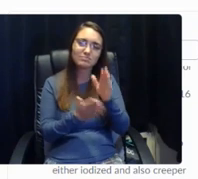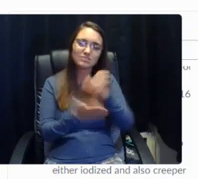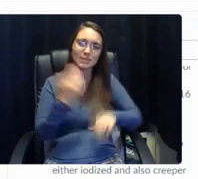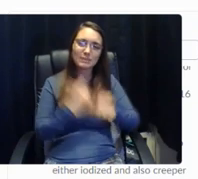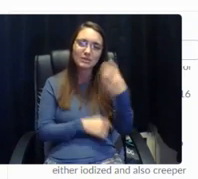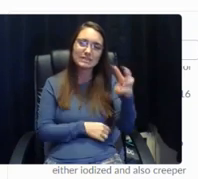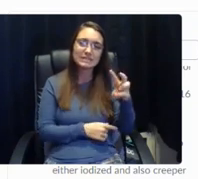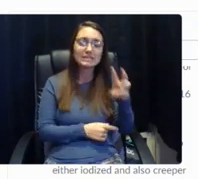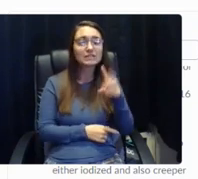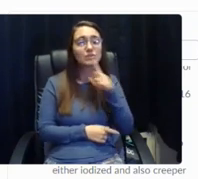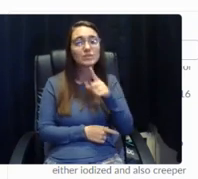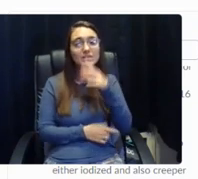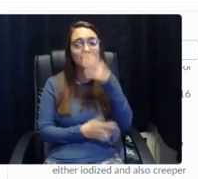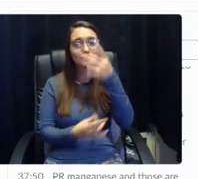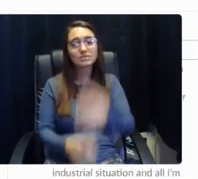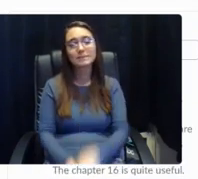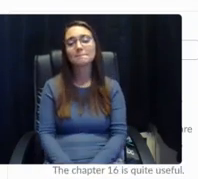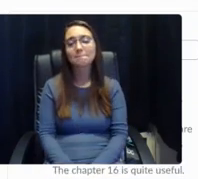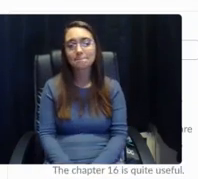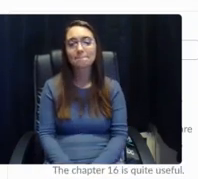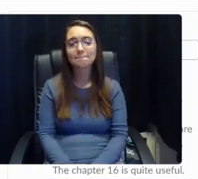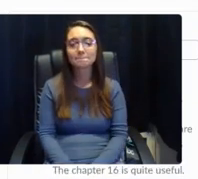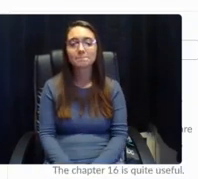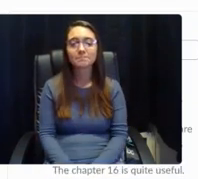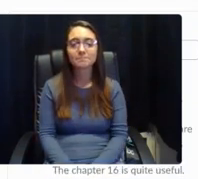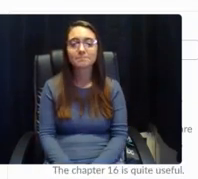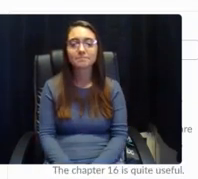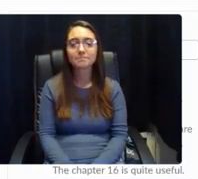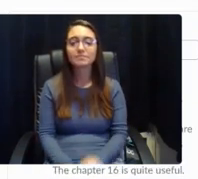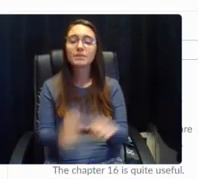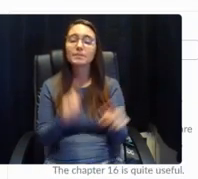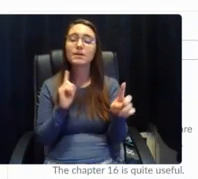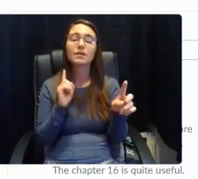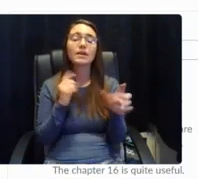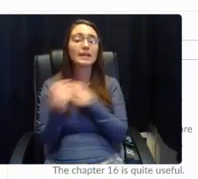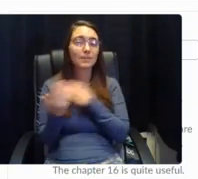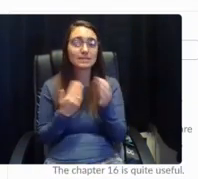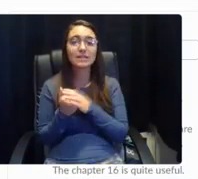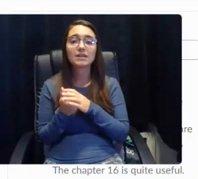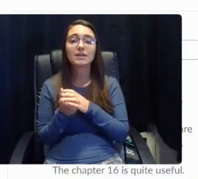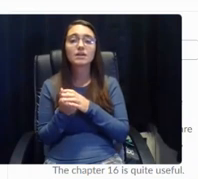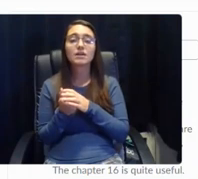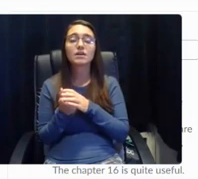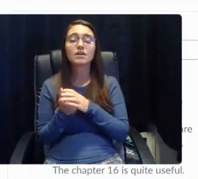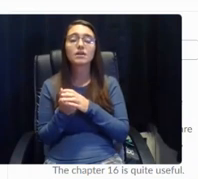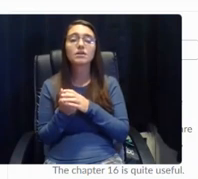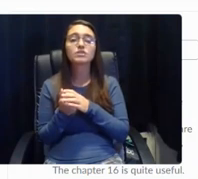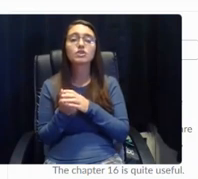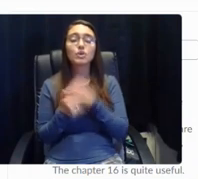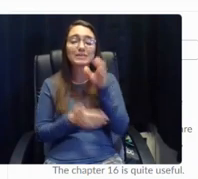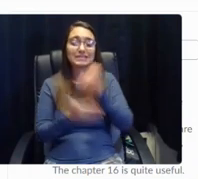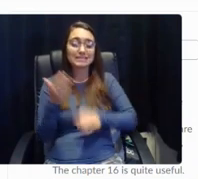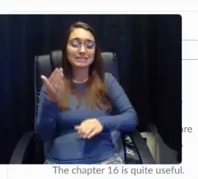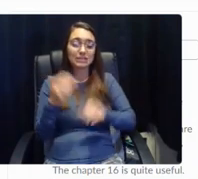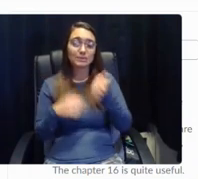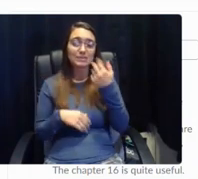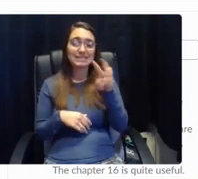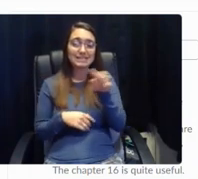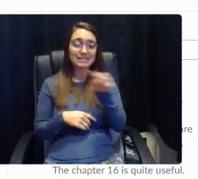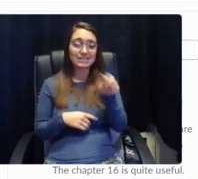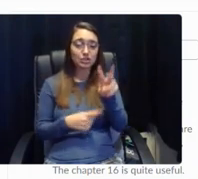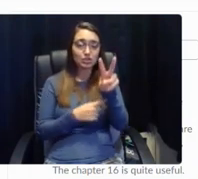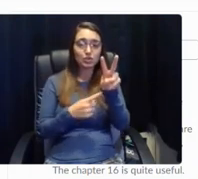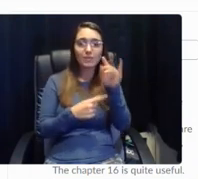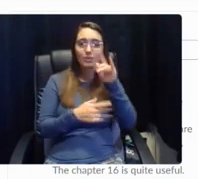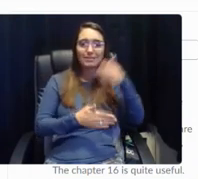quite useful at the end. But anything up to chapter 16-2 that you will not be